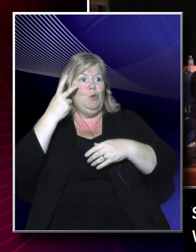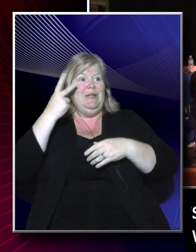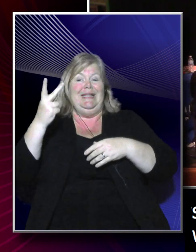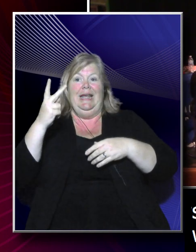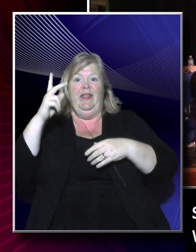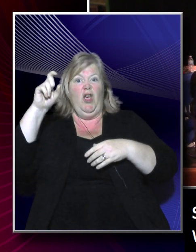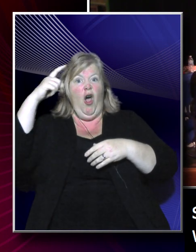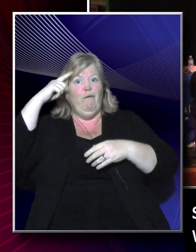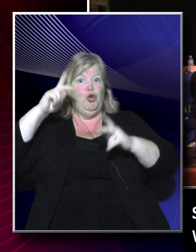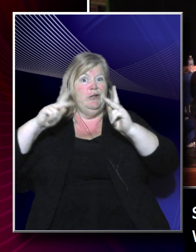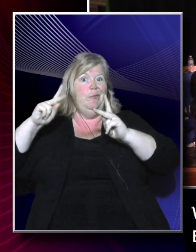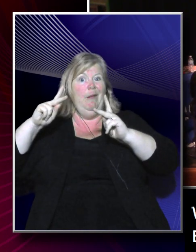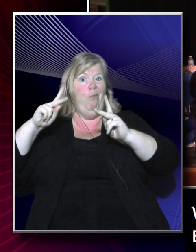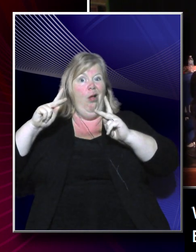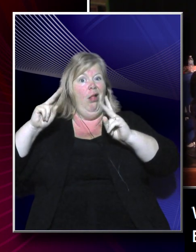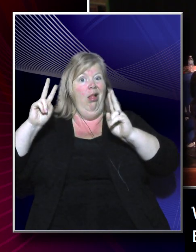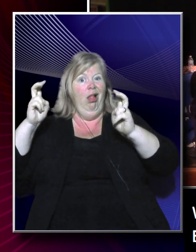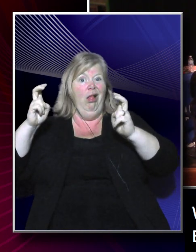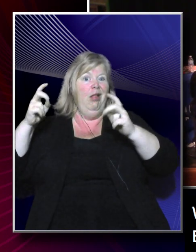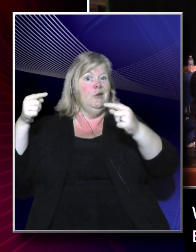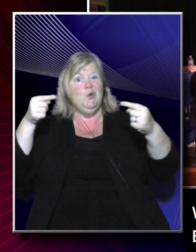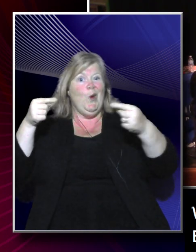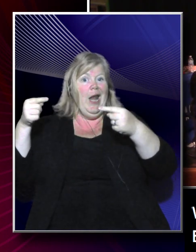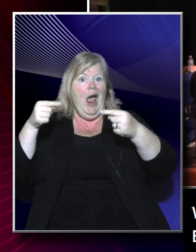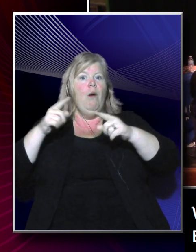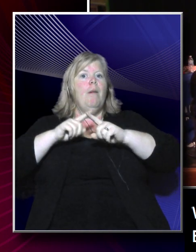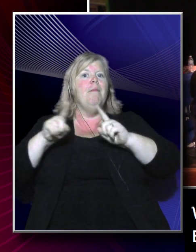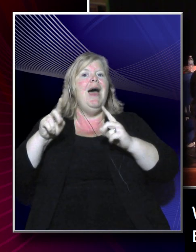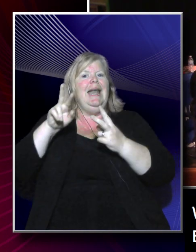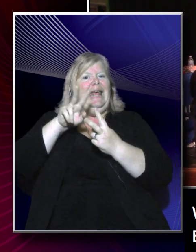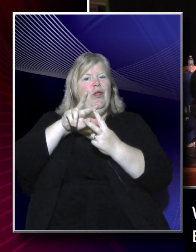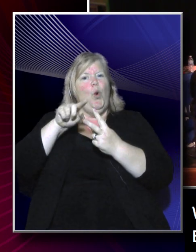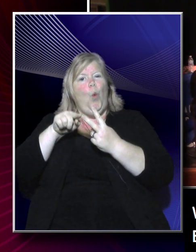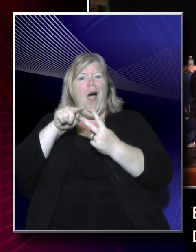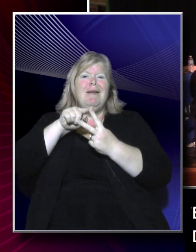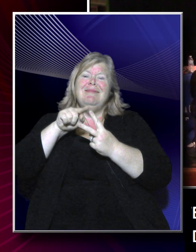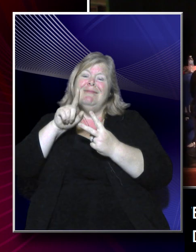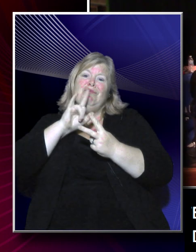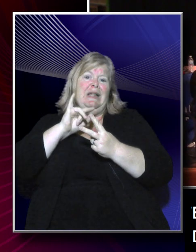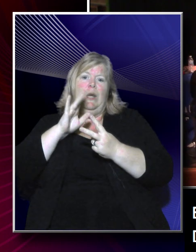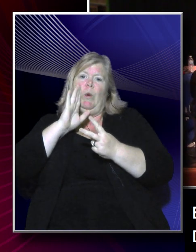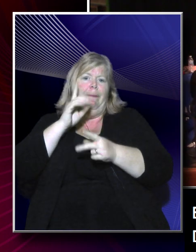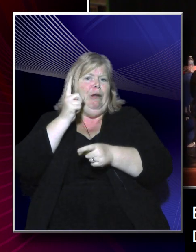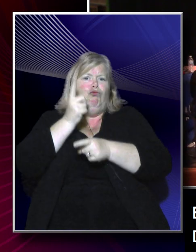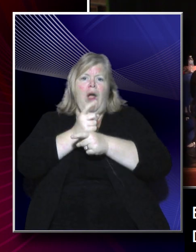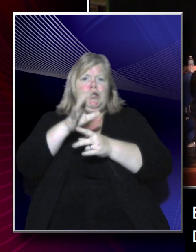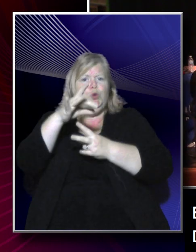I think that either way, ASDB is going to be heading in the right direction.